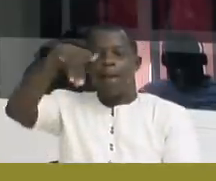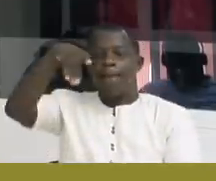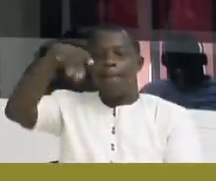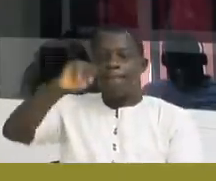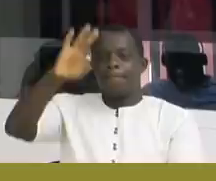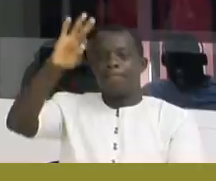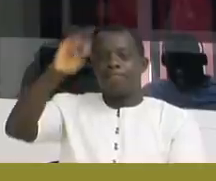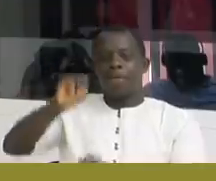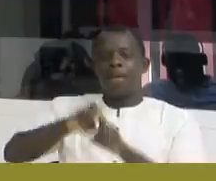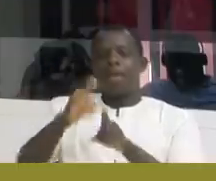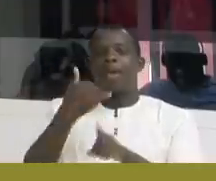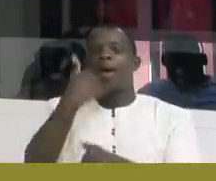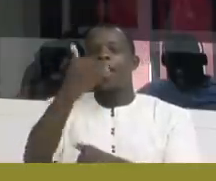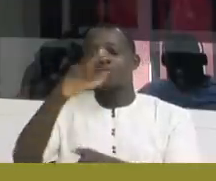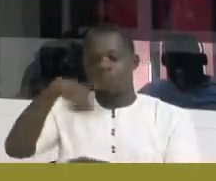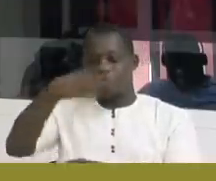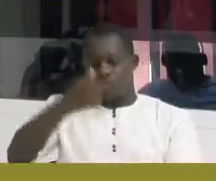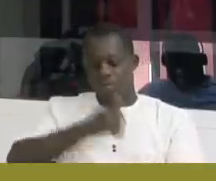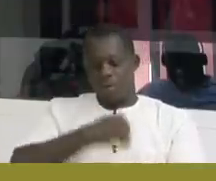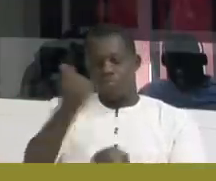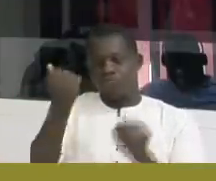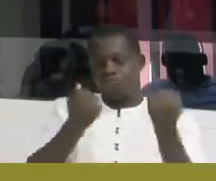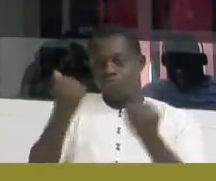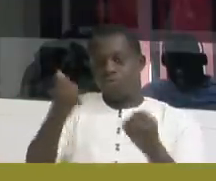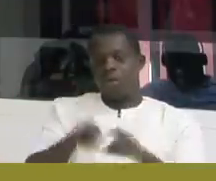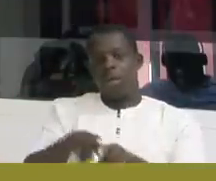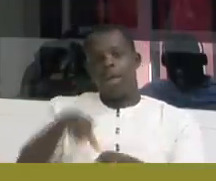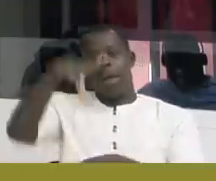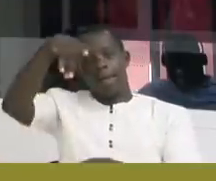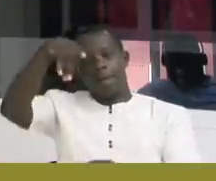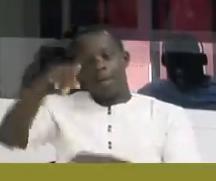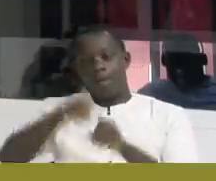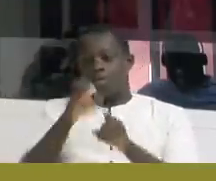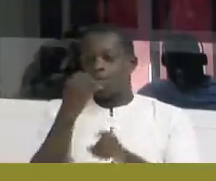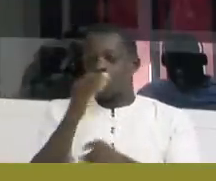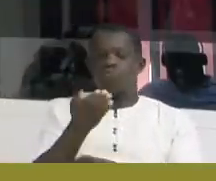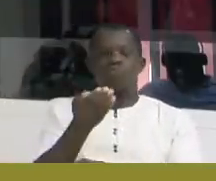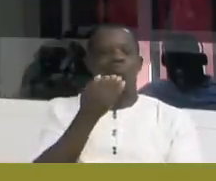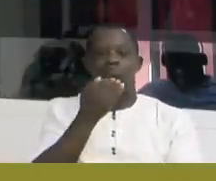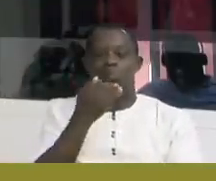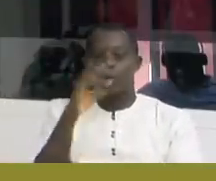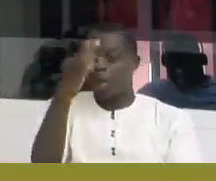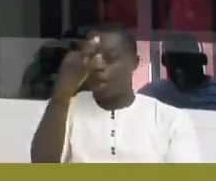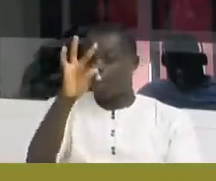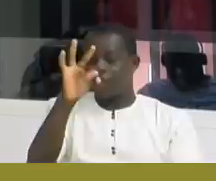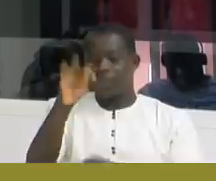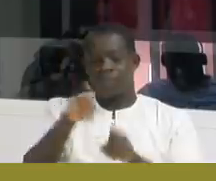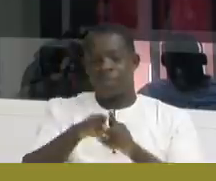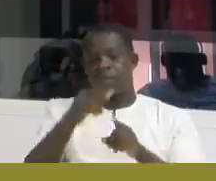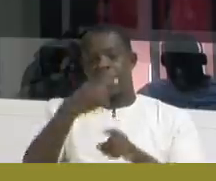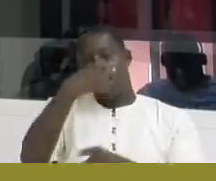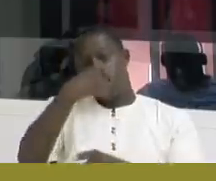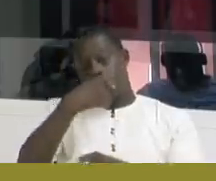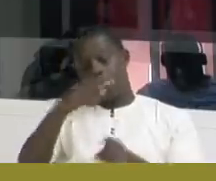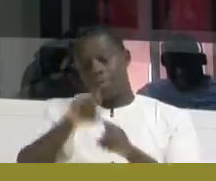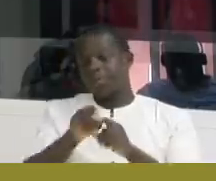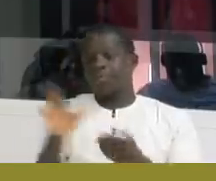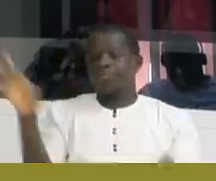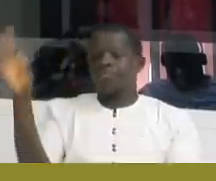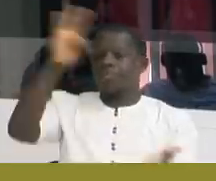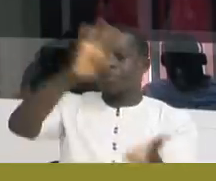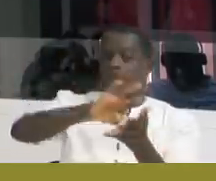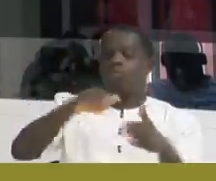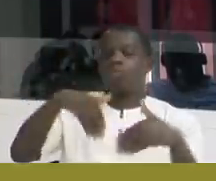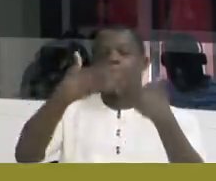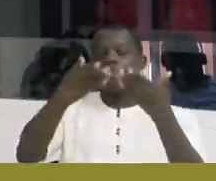And Peter told him, well, I'm sorry, sir. When Edward travels, he gives the key to the official vehicle